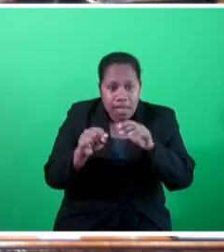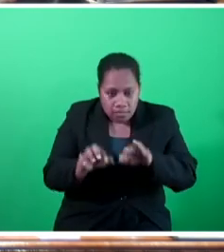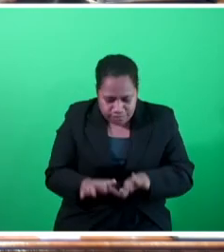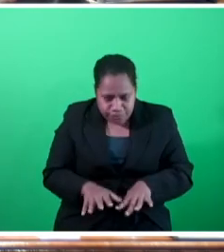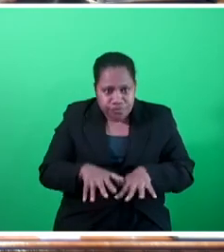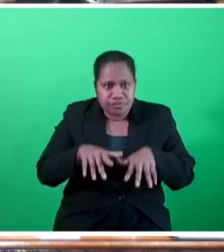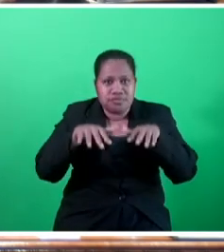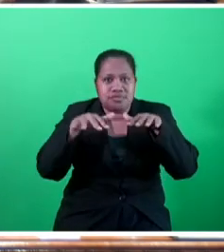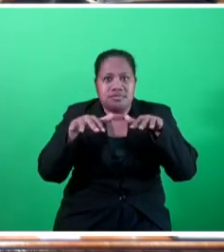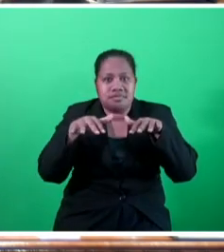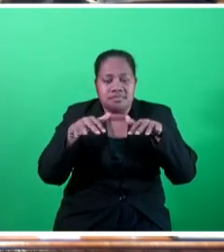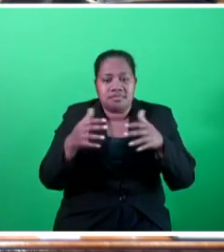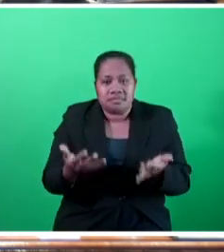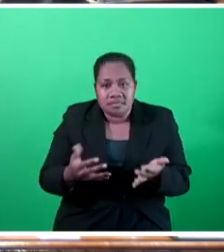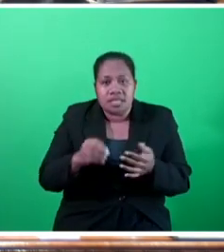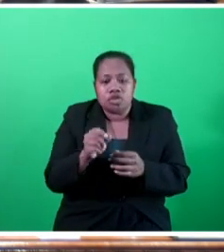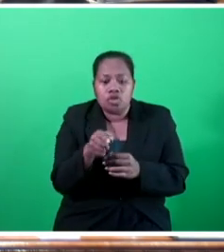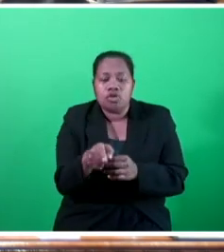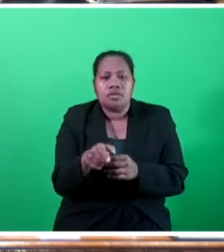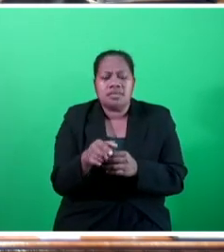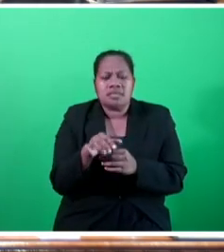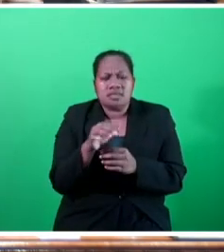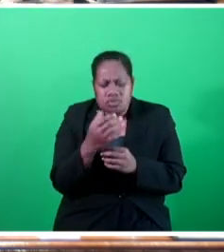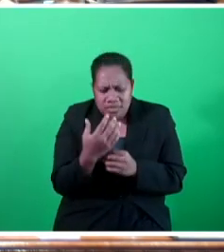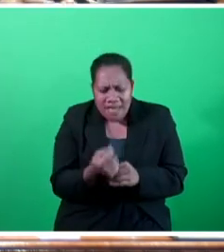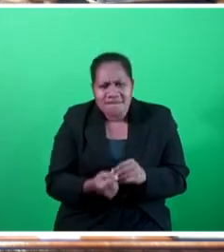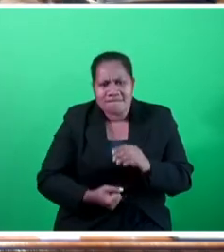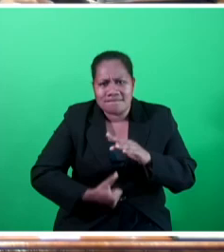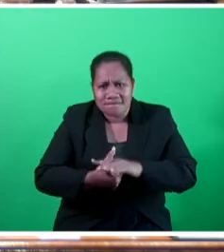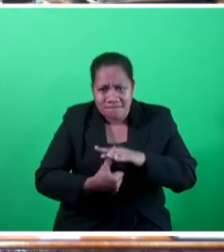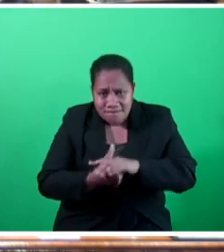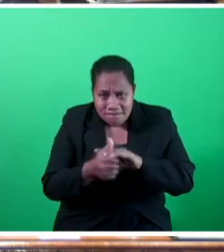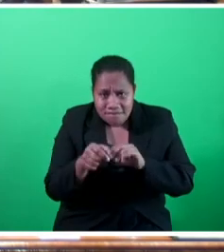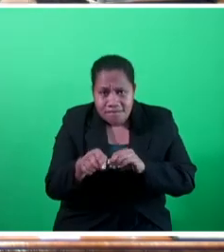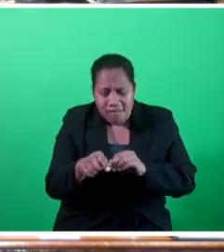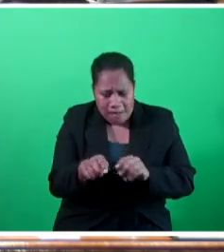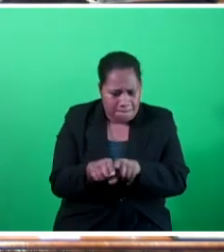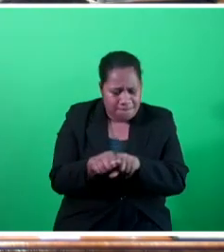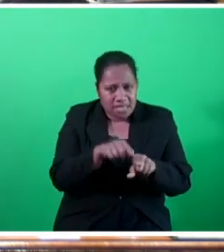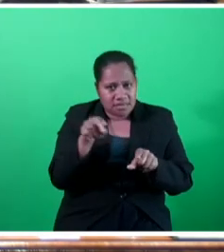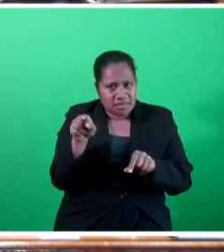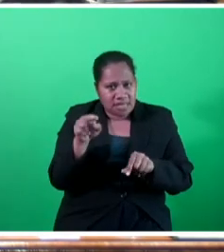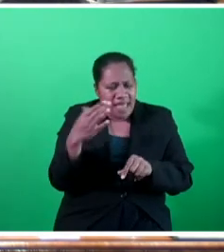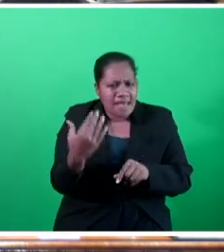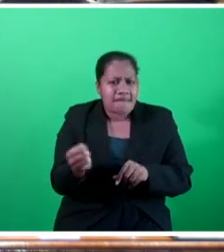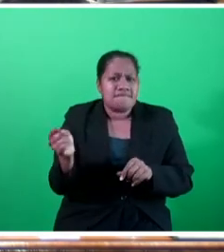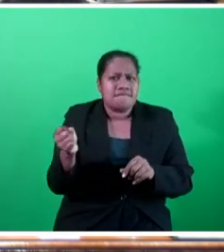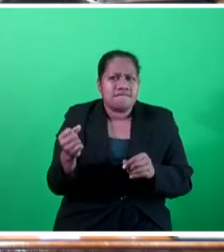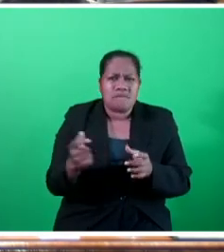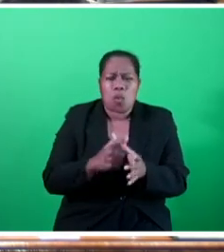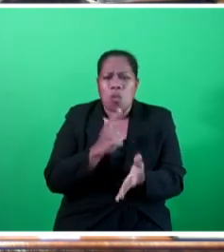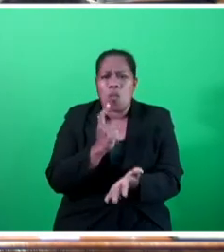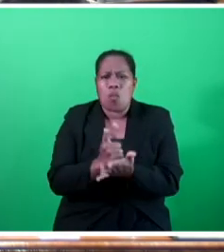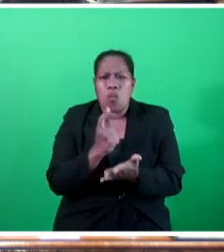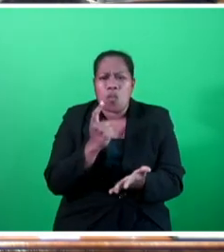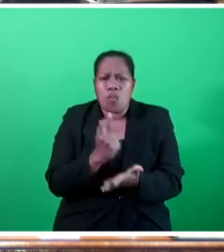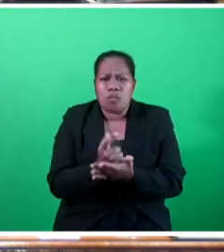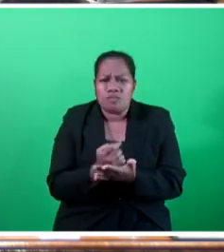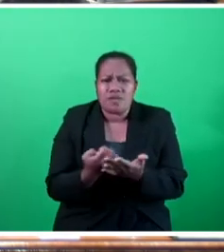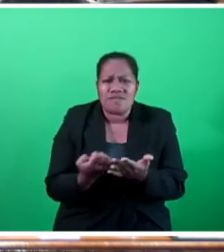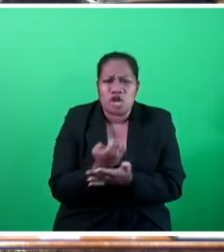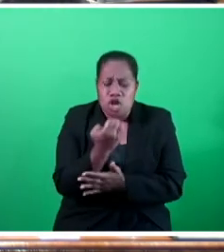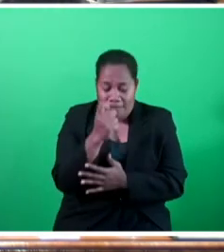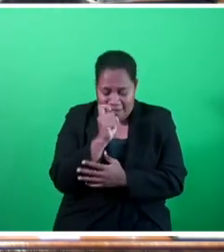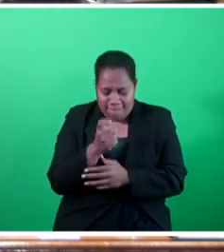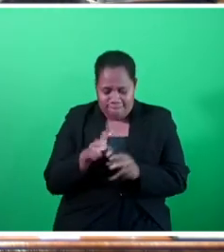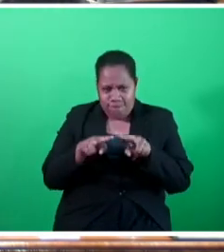apart from the fact it gives accessibility, it also means that there's a lot of economic activity around the rivers. So what